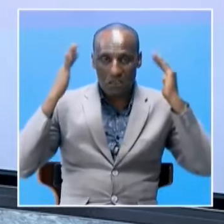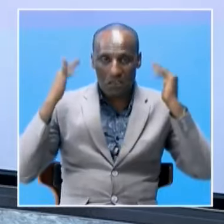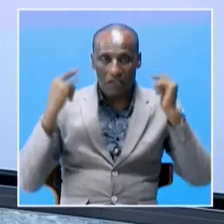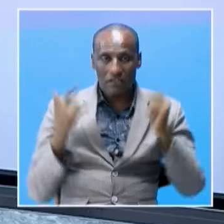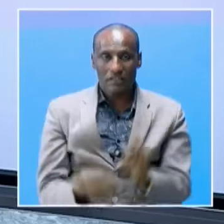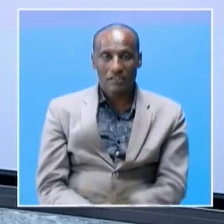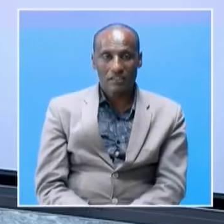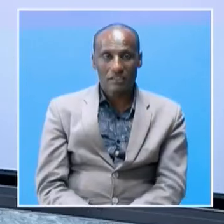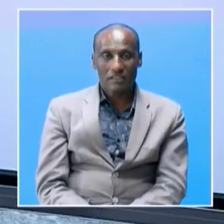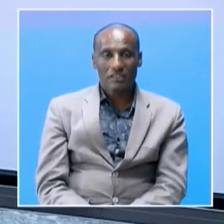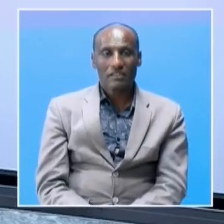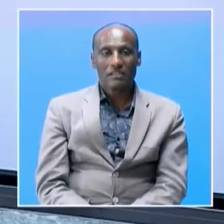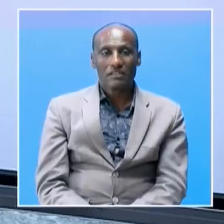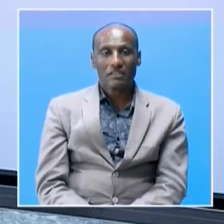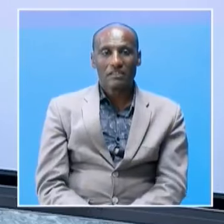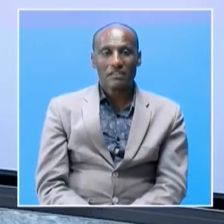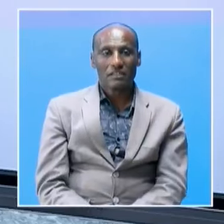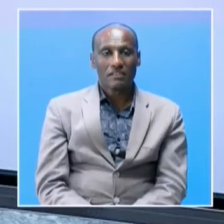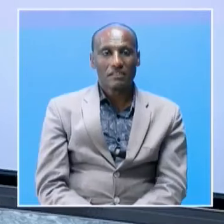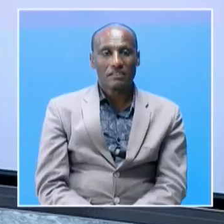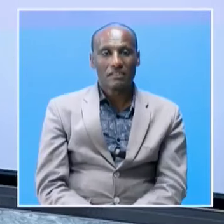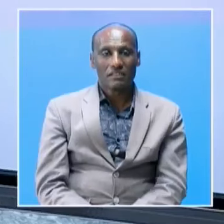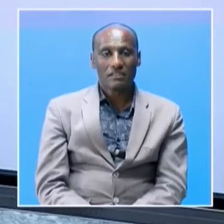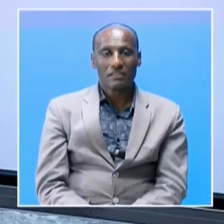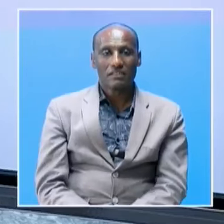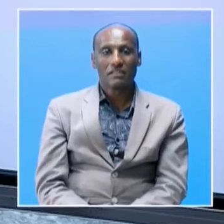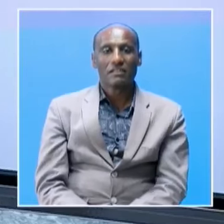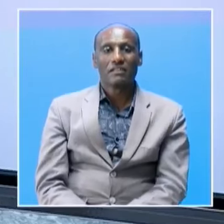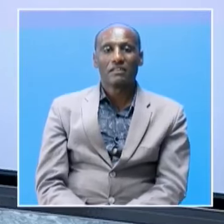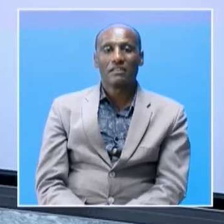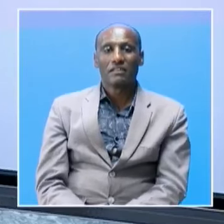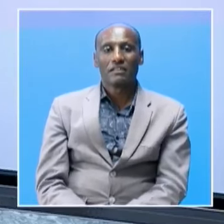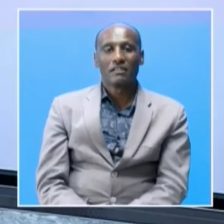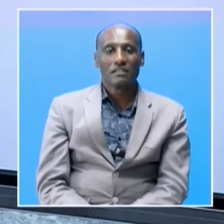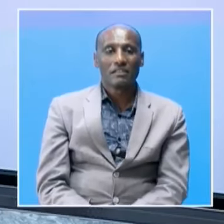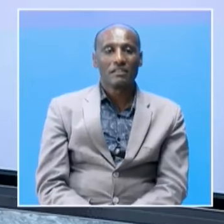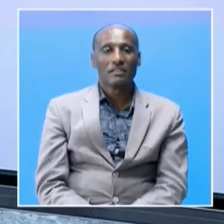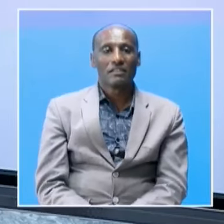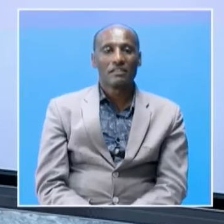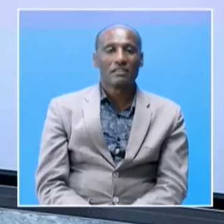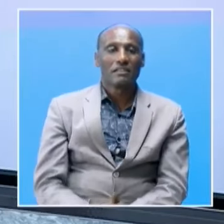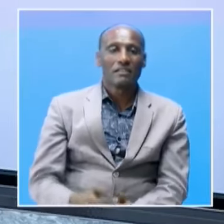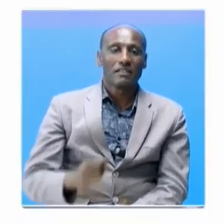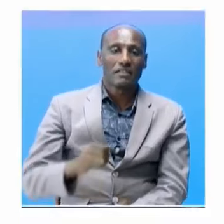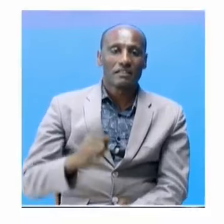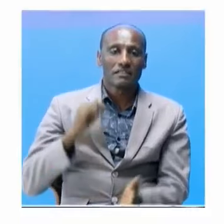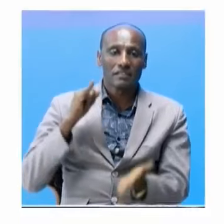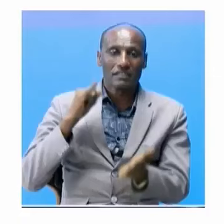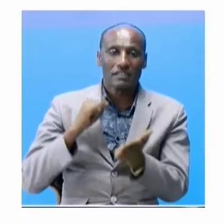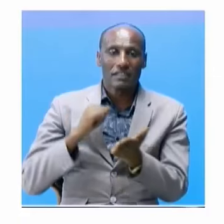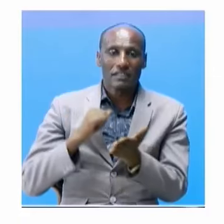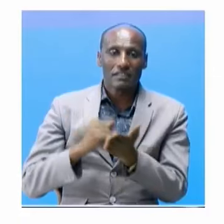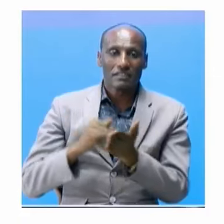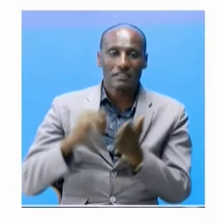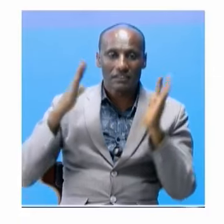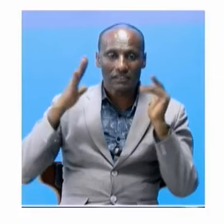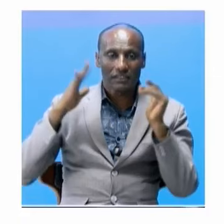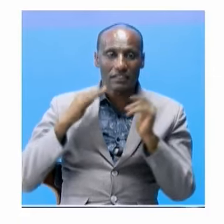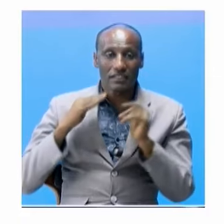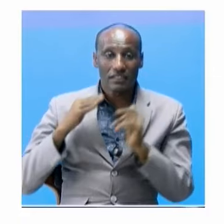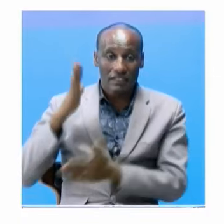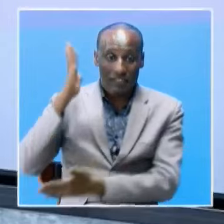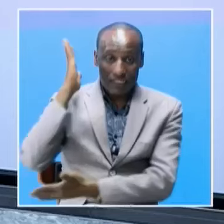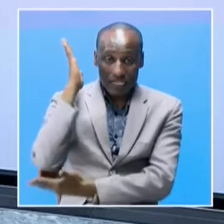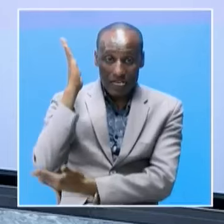Do you see this sentence? If God says it shall rain, who is saying it shall rain? God. If